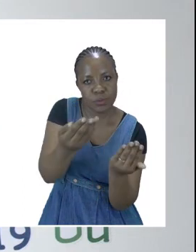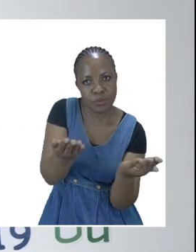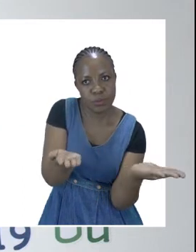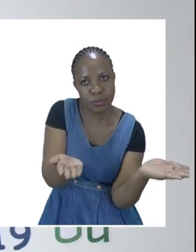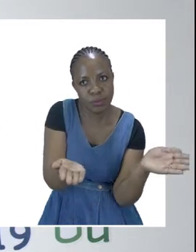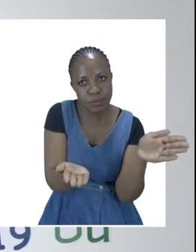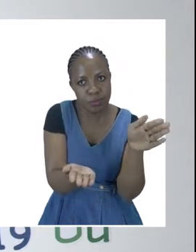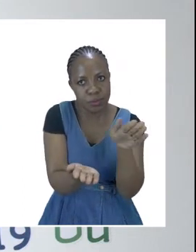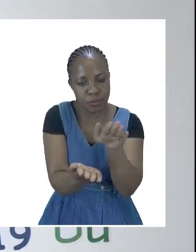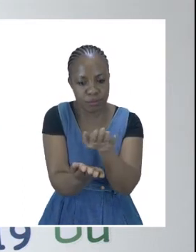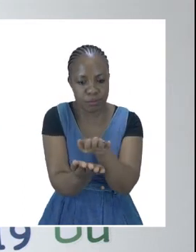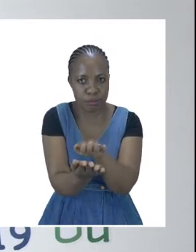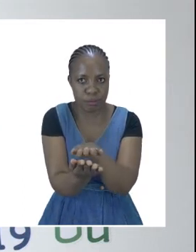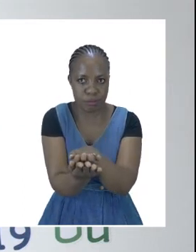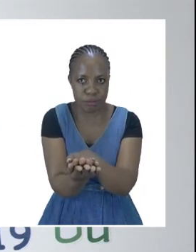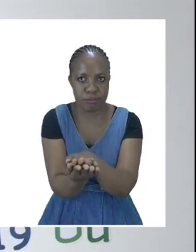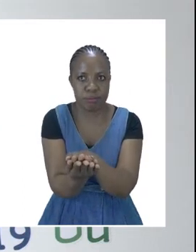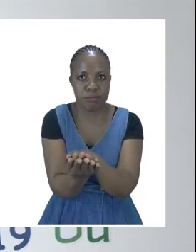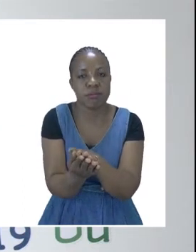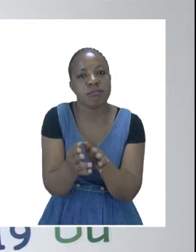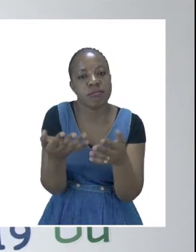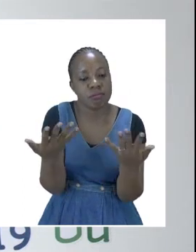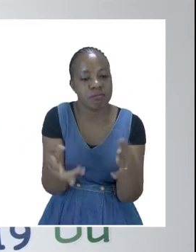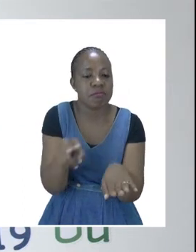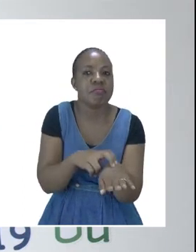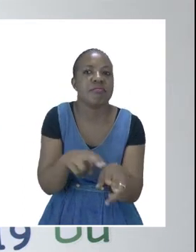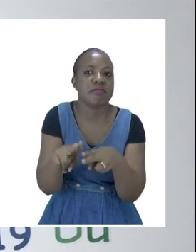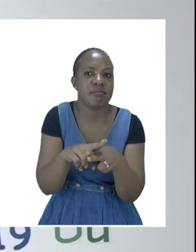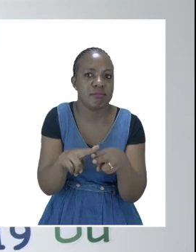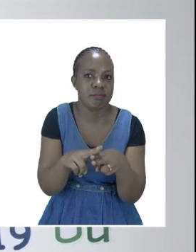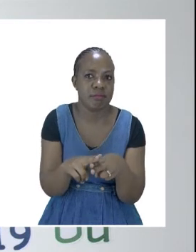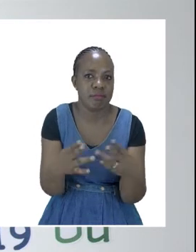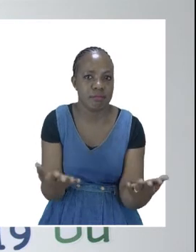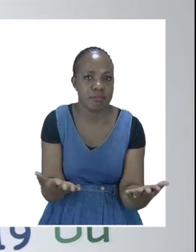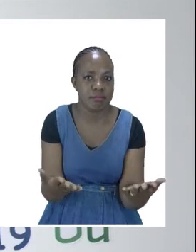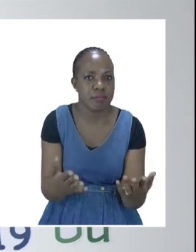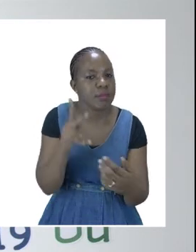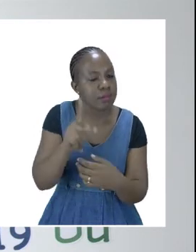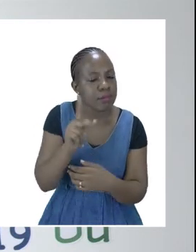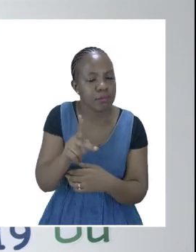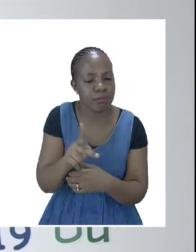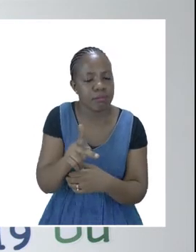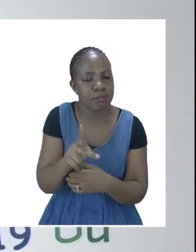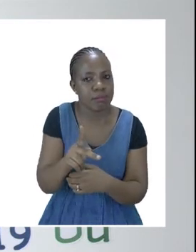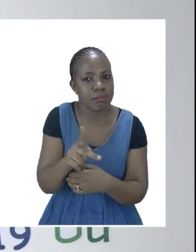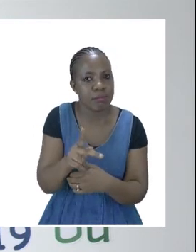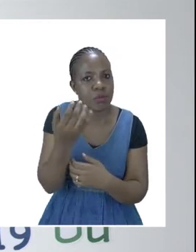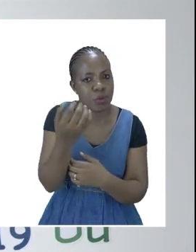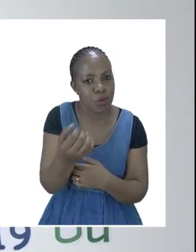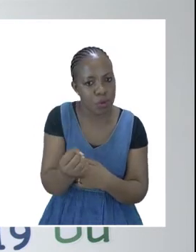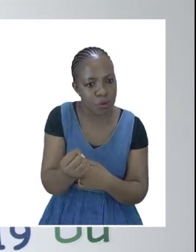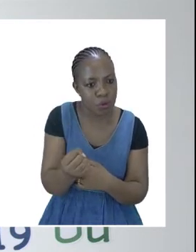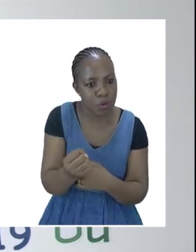it for ready to use. But there is more. We are also available on